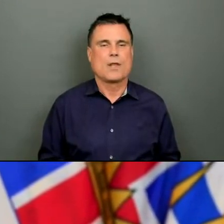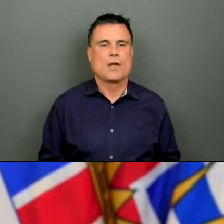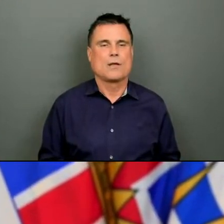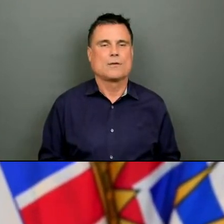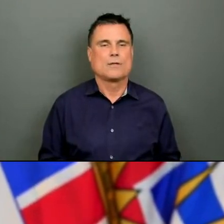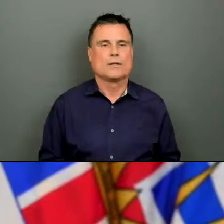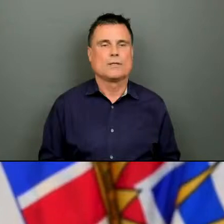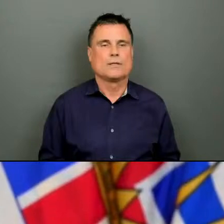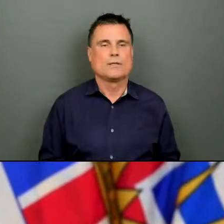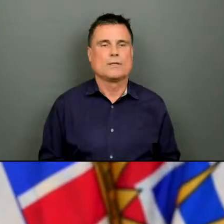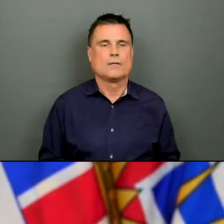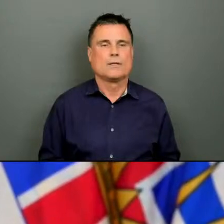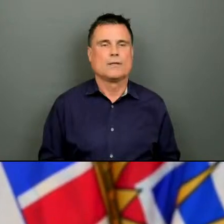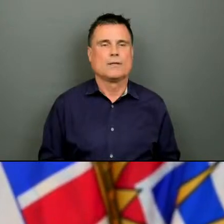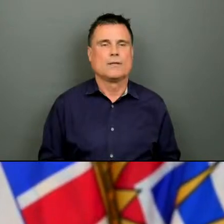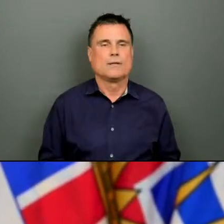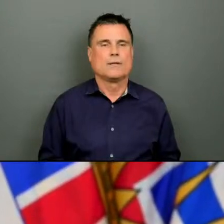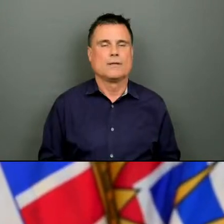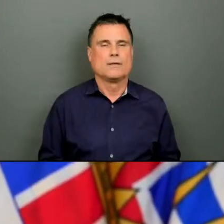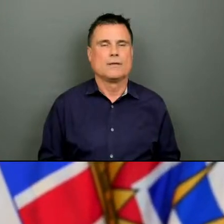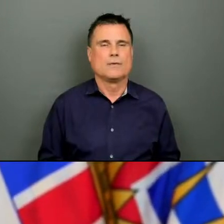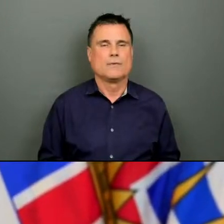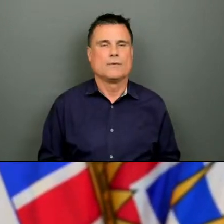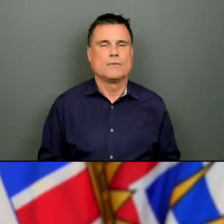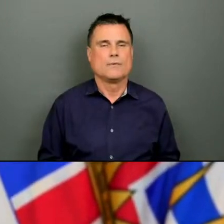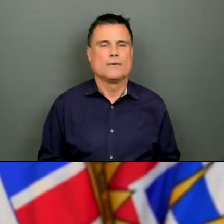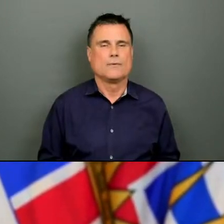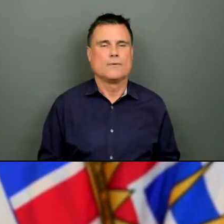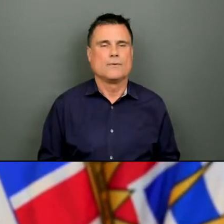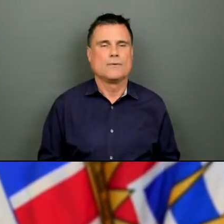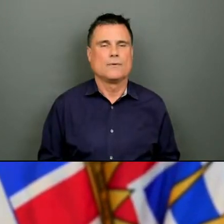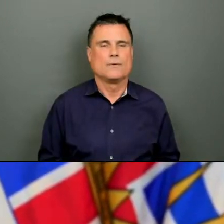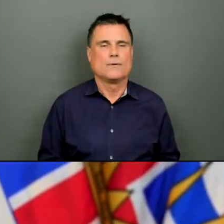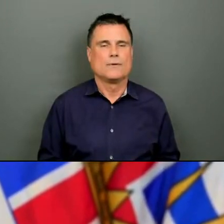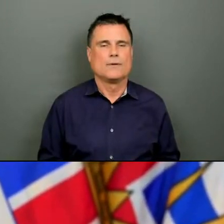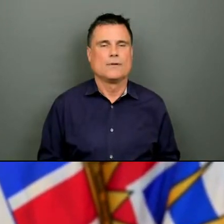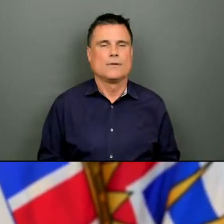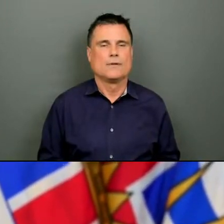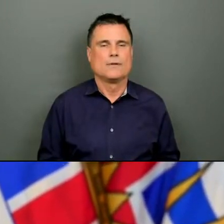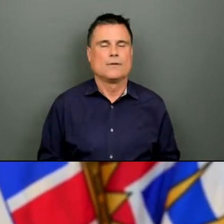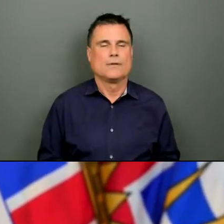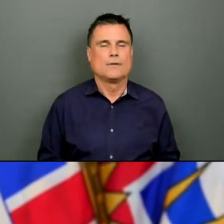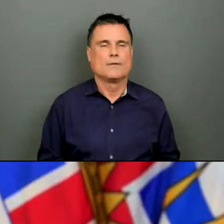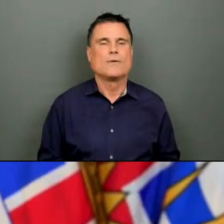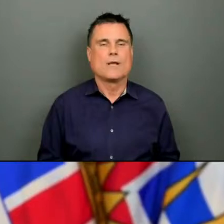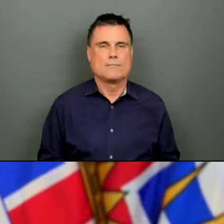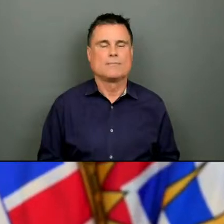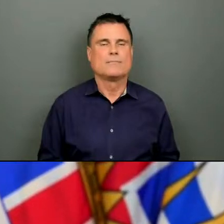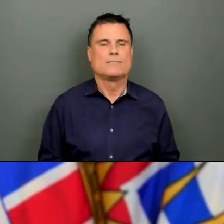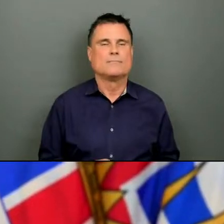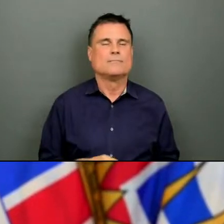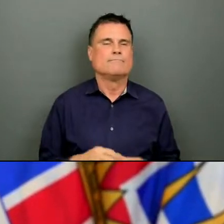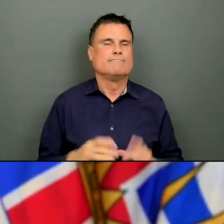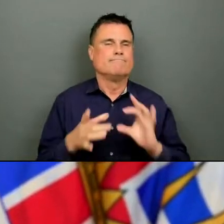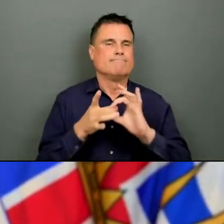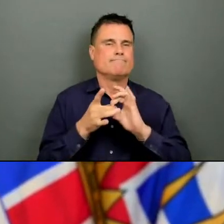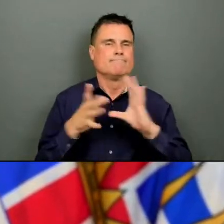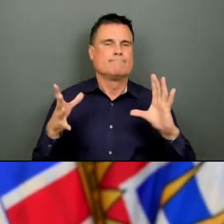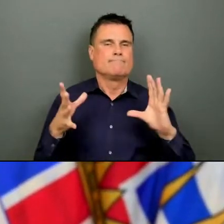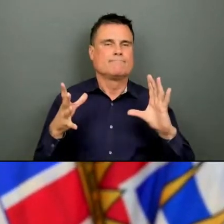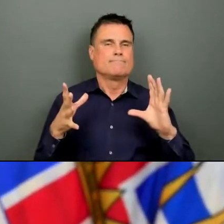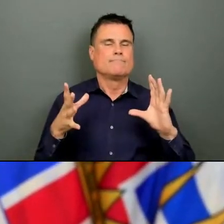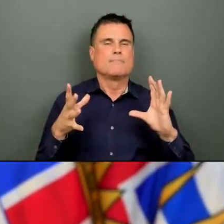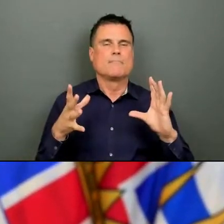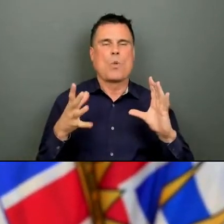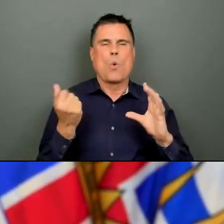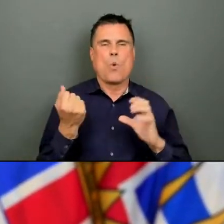and then we'll talk an update on the data that we're using and following on a regular basis. So as of